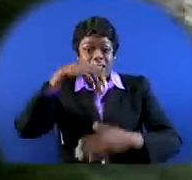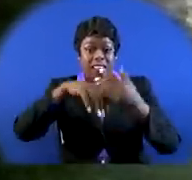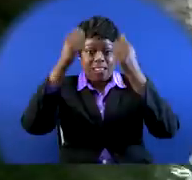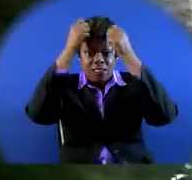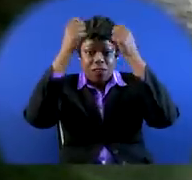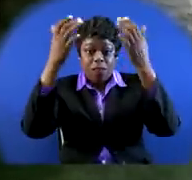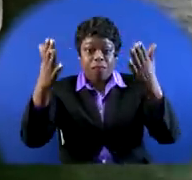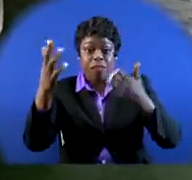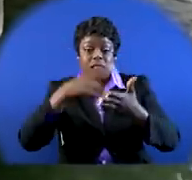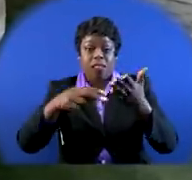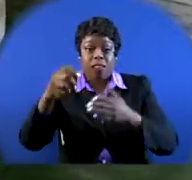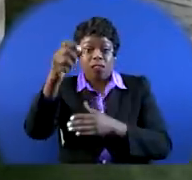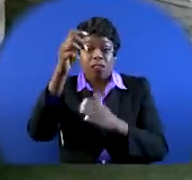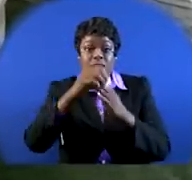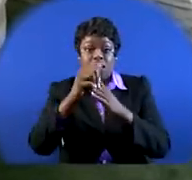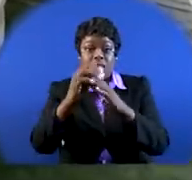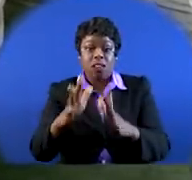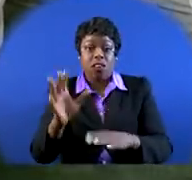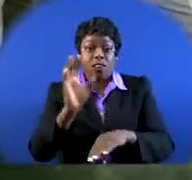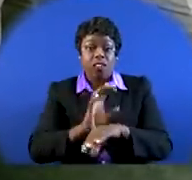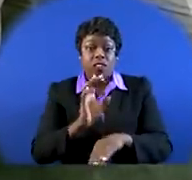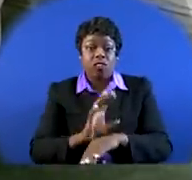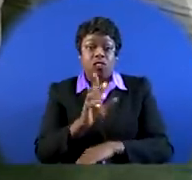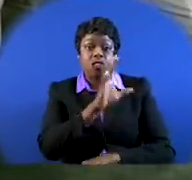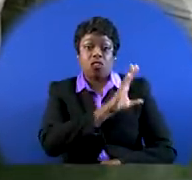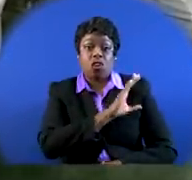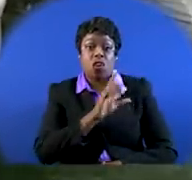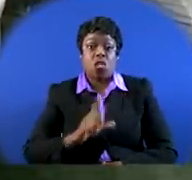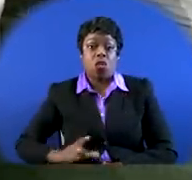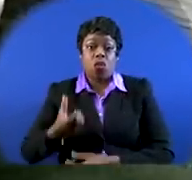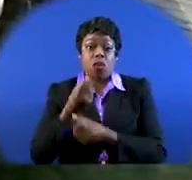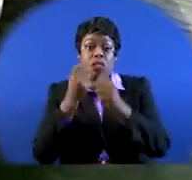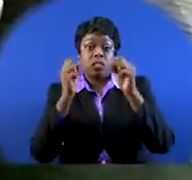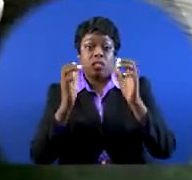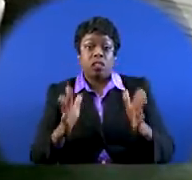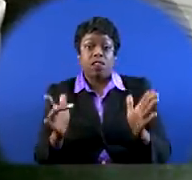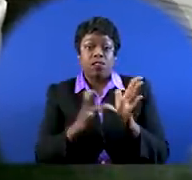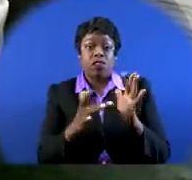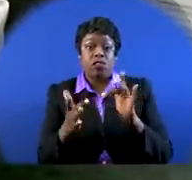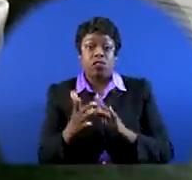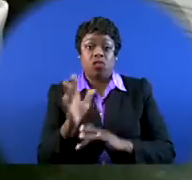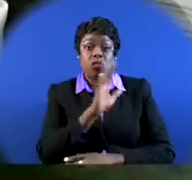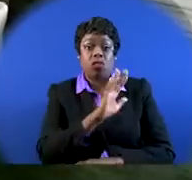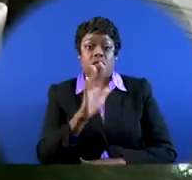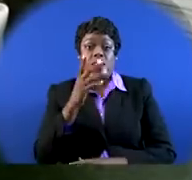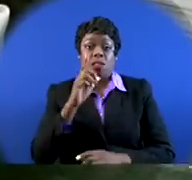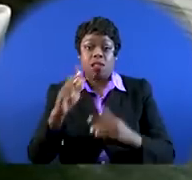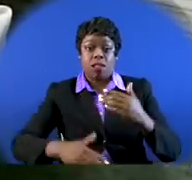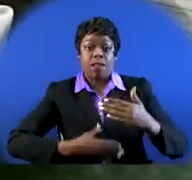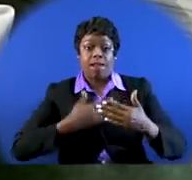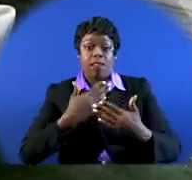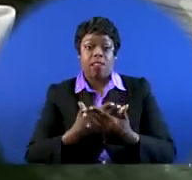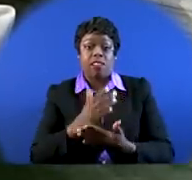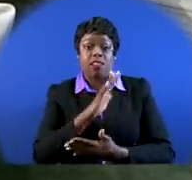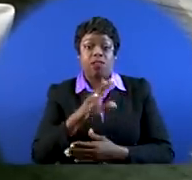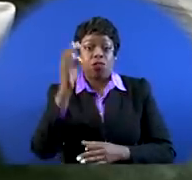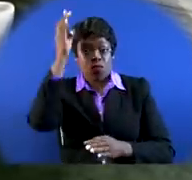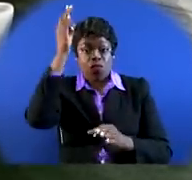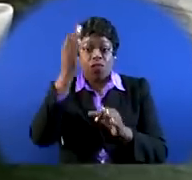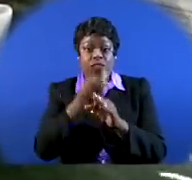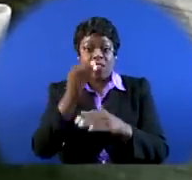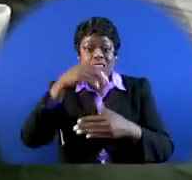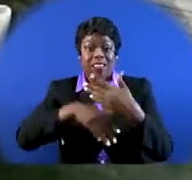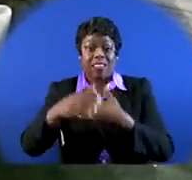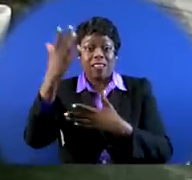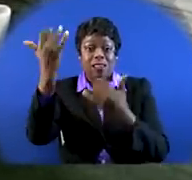To the great head of the church, even our Lord and Savior Jesus Christ. And based upon the profession of your faith in him, we now baptize